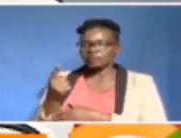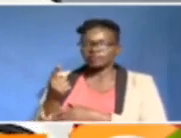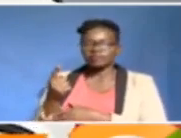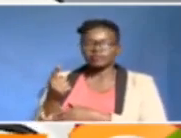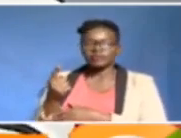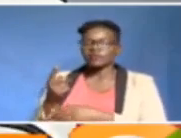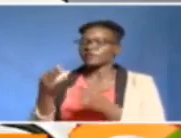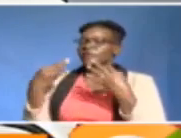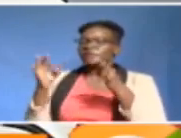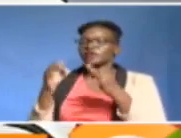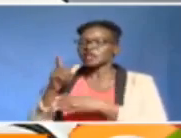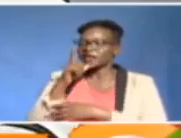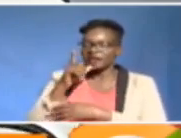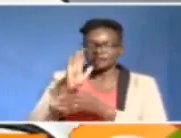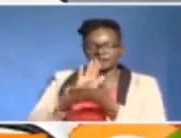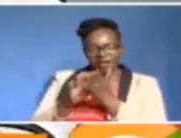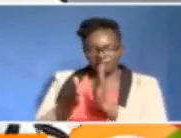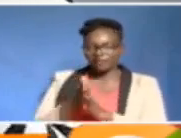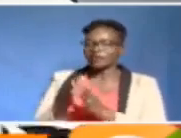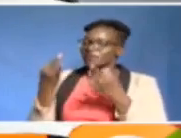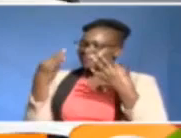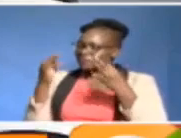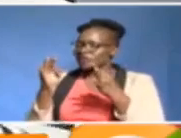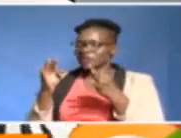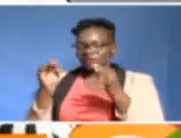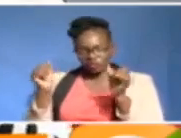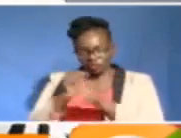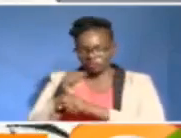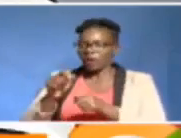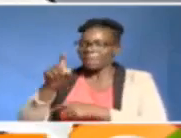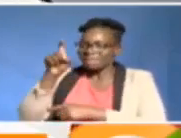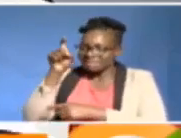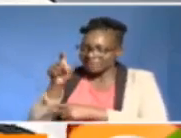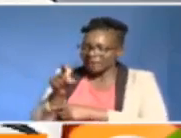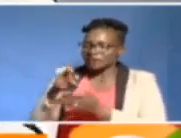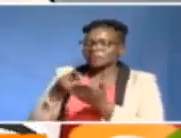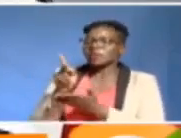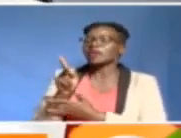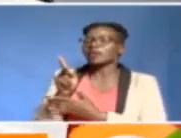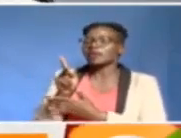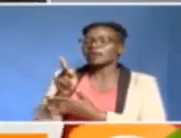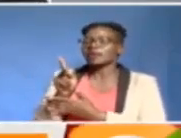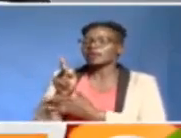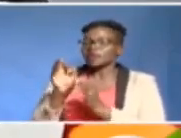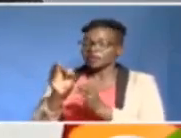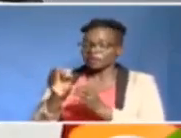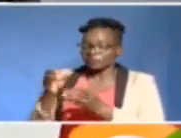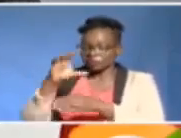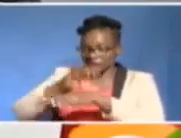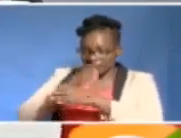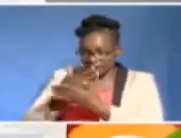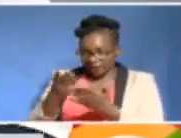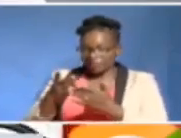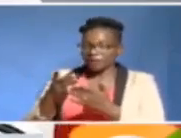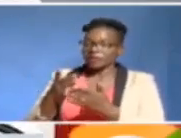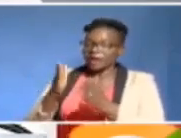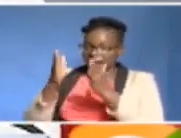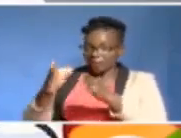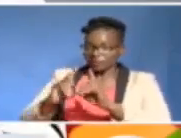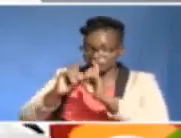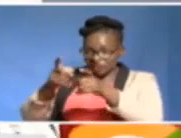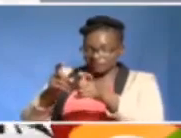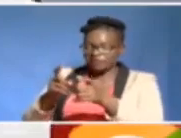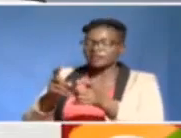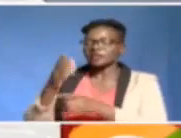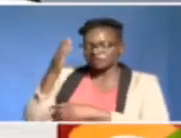lunch. Yes. For everything you get, you have to give pay. Back, mm-hmm. and maybe big, and maybe painful, and maybe